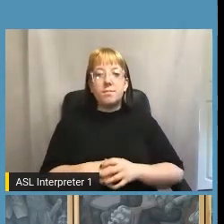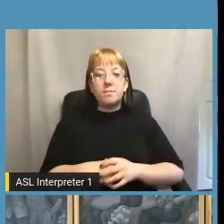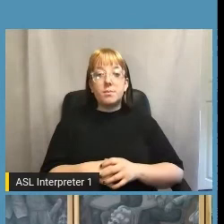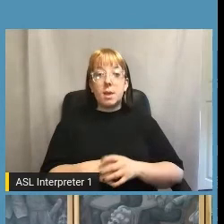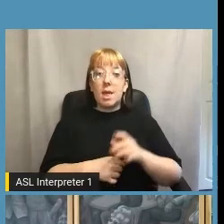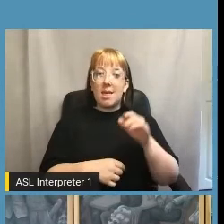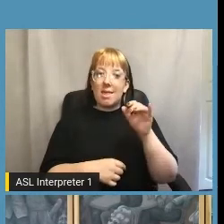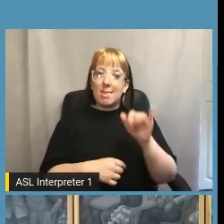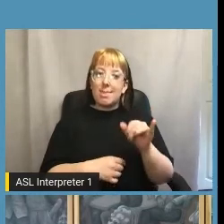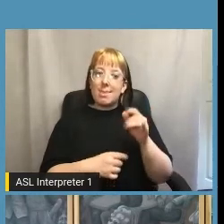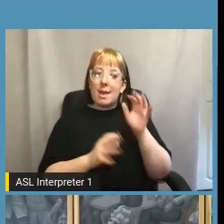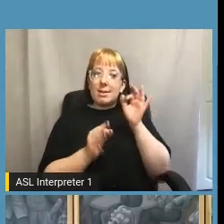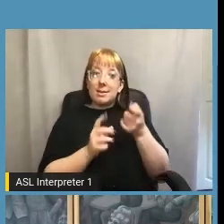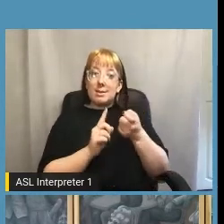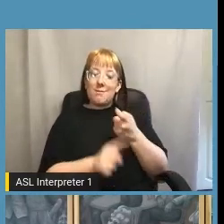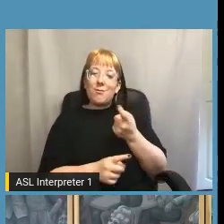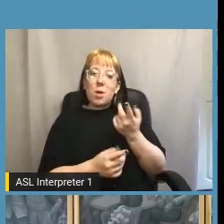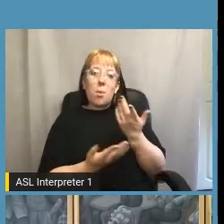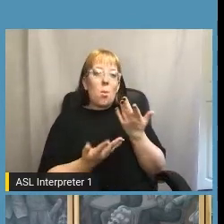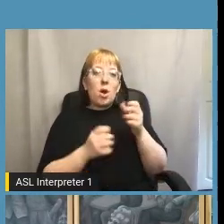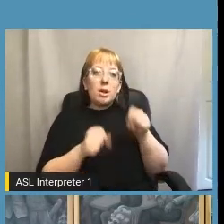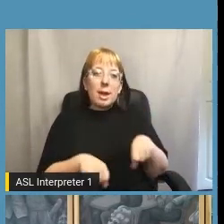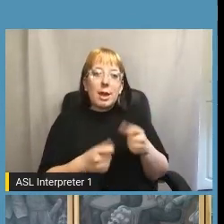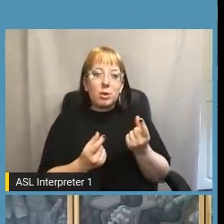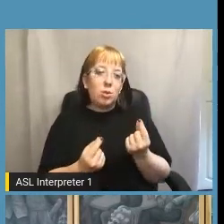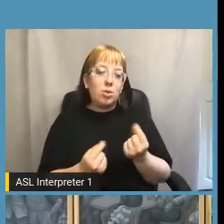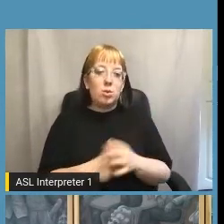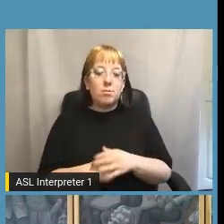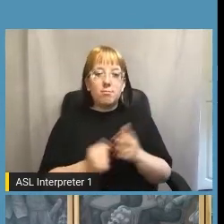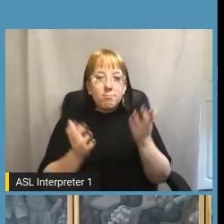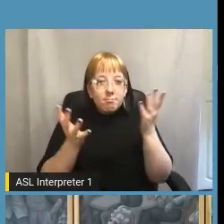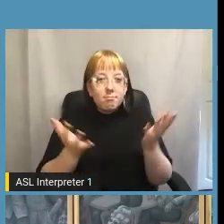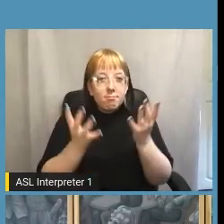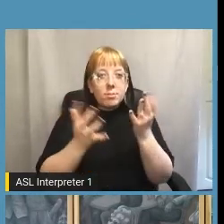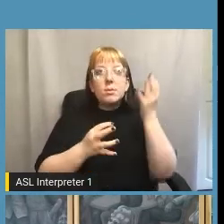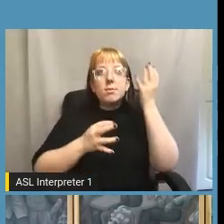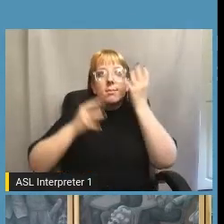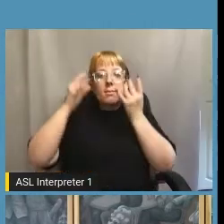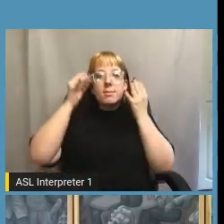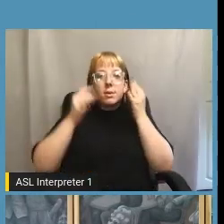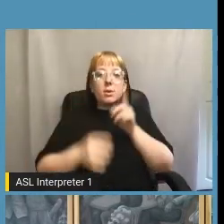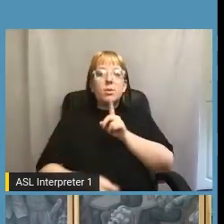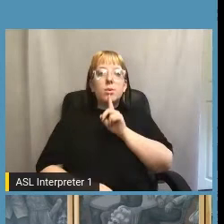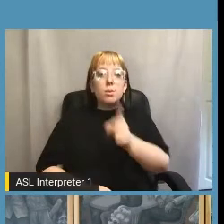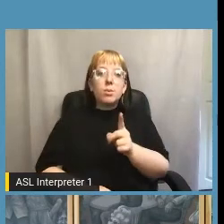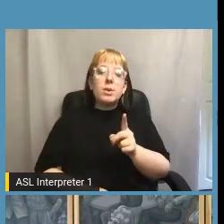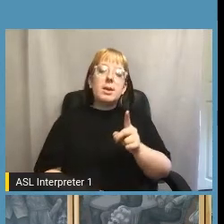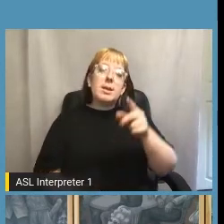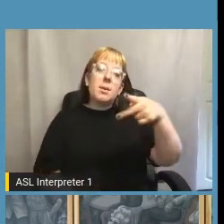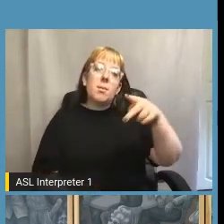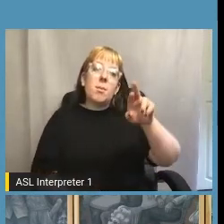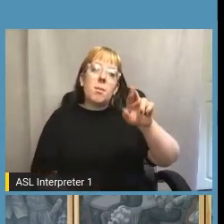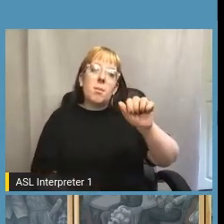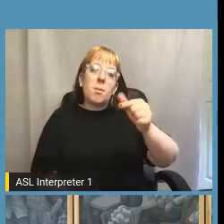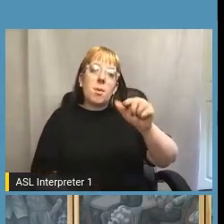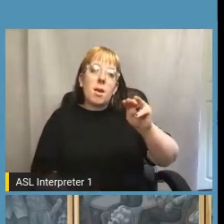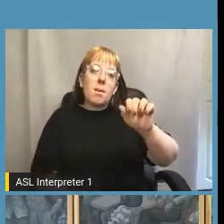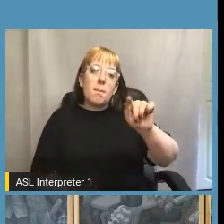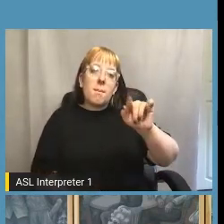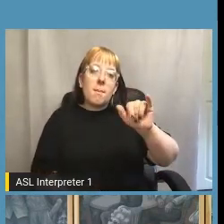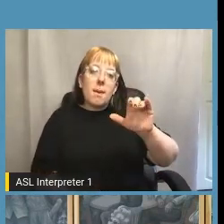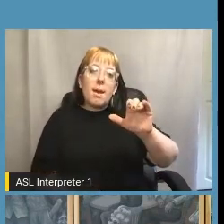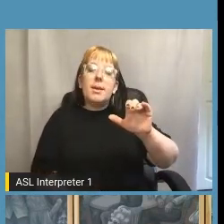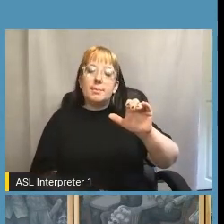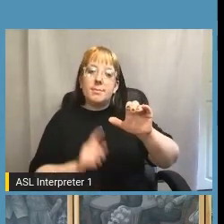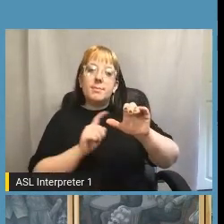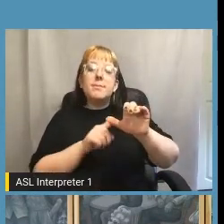do. I would encourage you, as you're thinking about this, to be extremely pragmatic. I feel like this is, every time I give a presentation at a museum